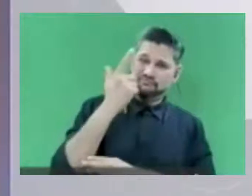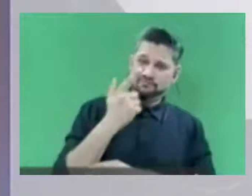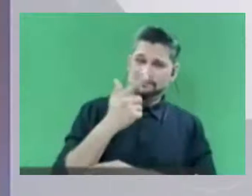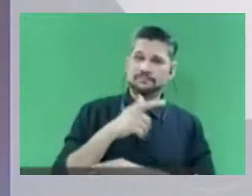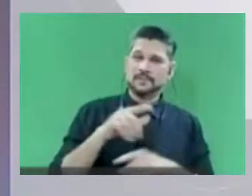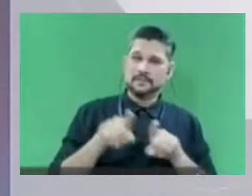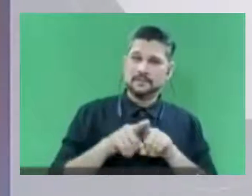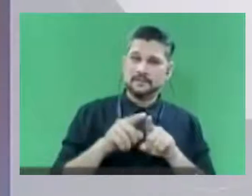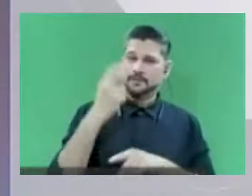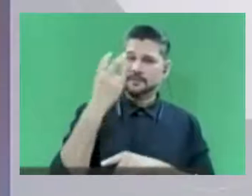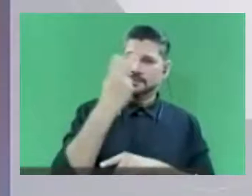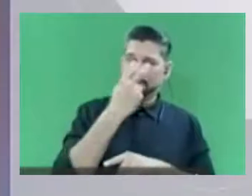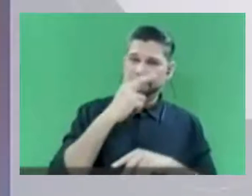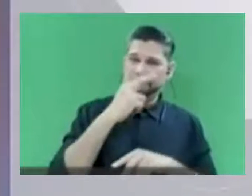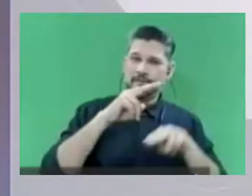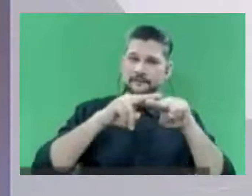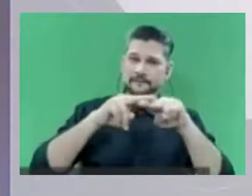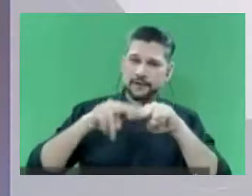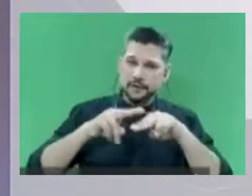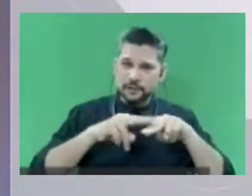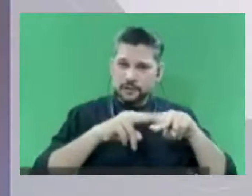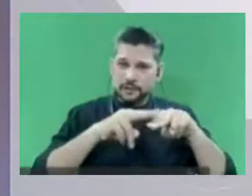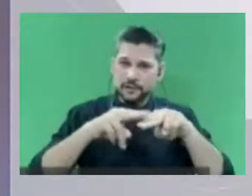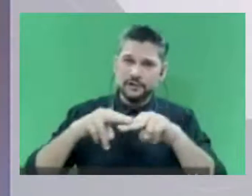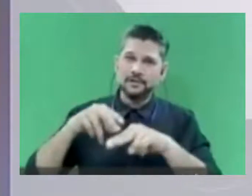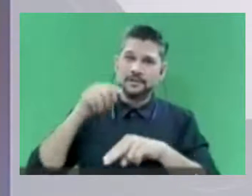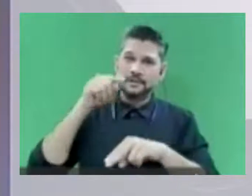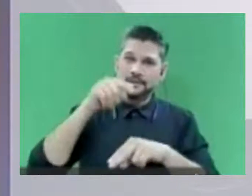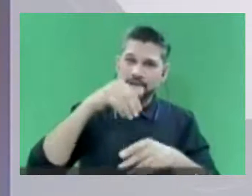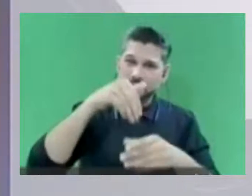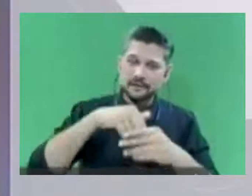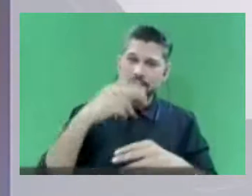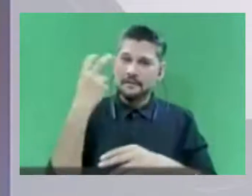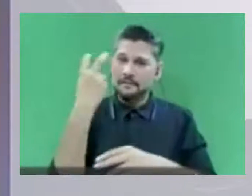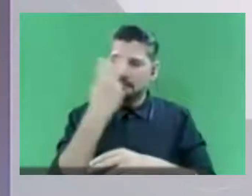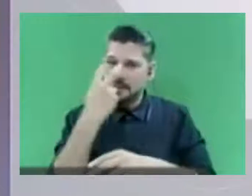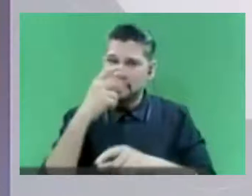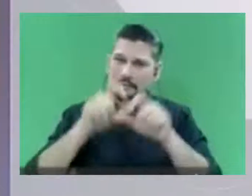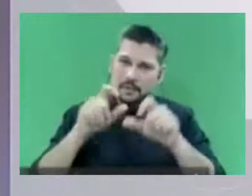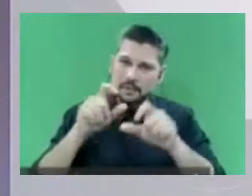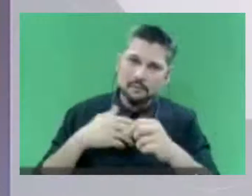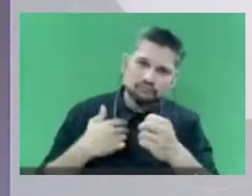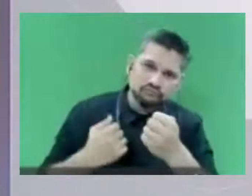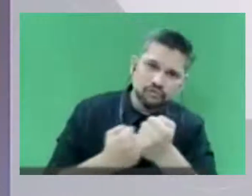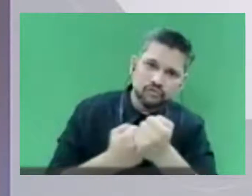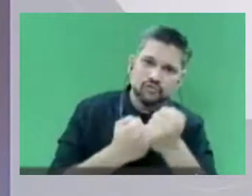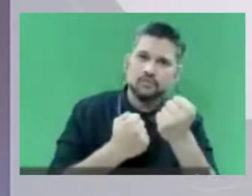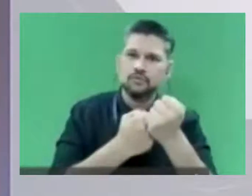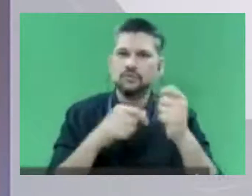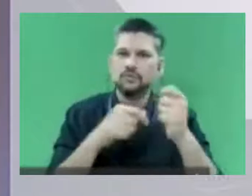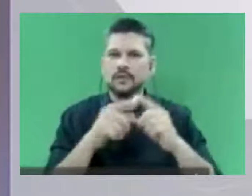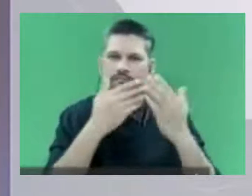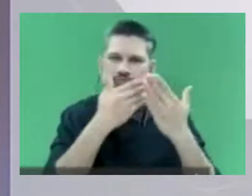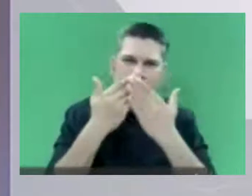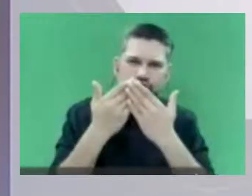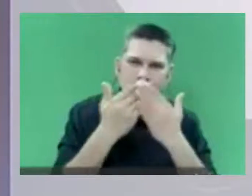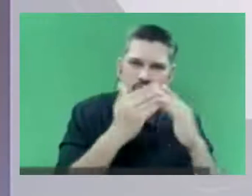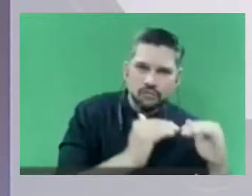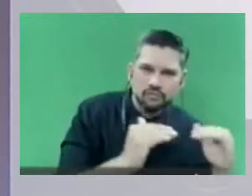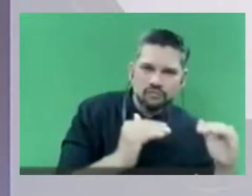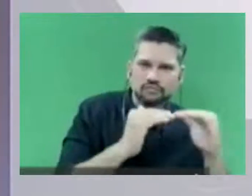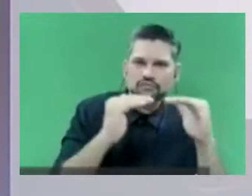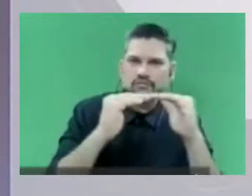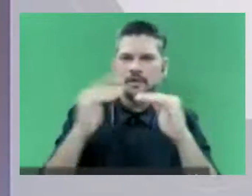of Fiji, and we were trying to engage in primary, secondary school levels. I became a volunteer for the